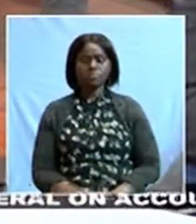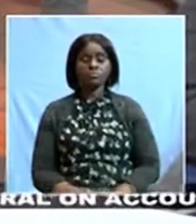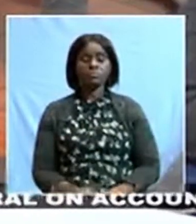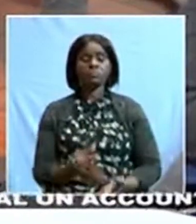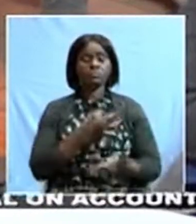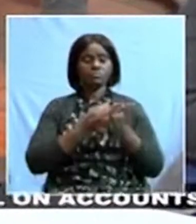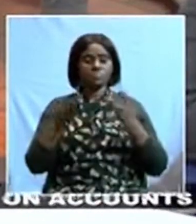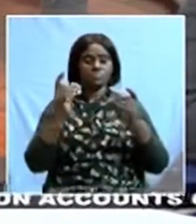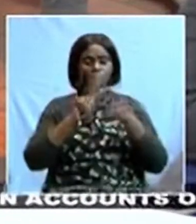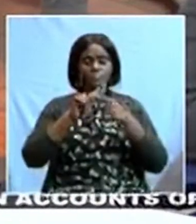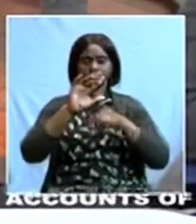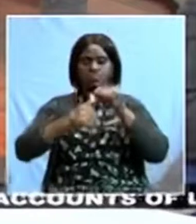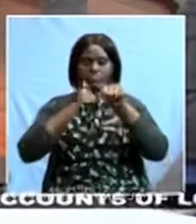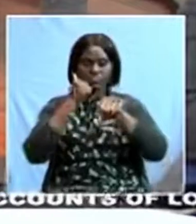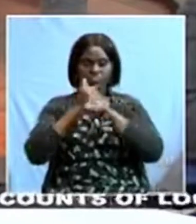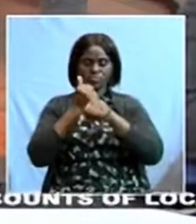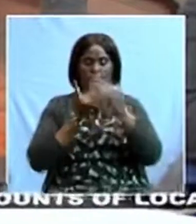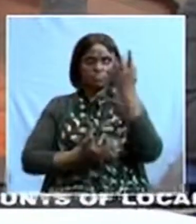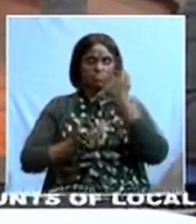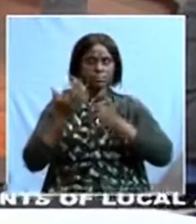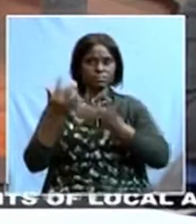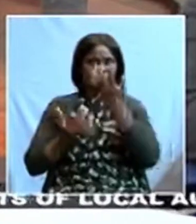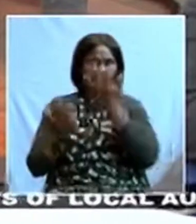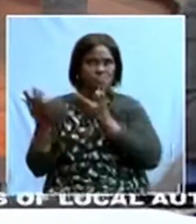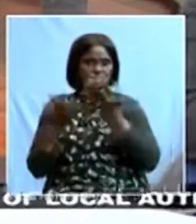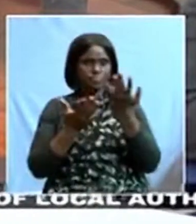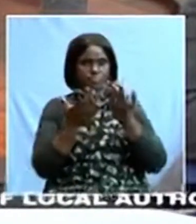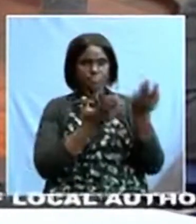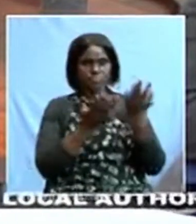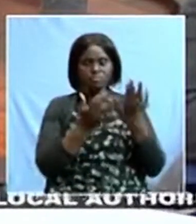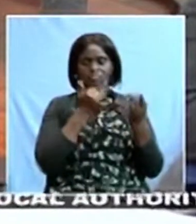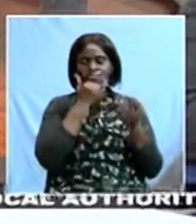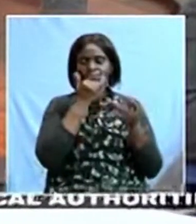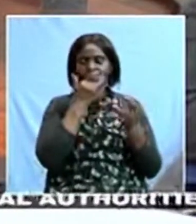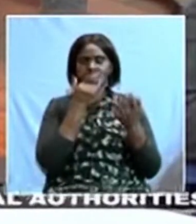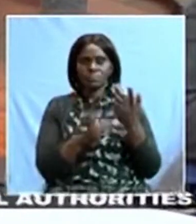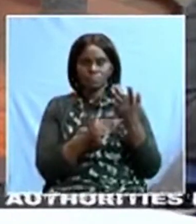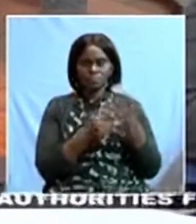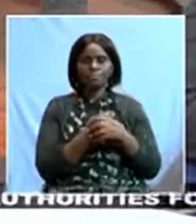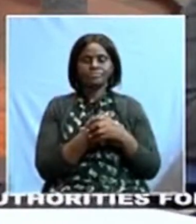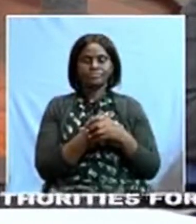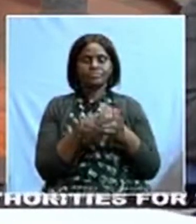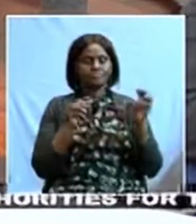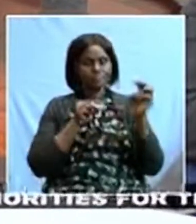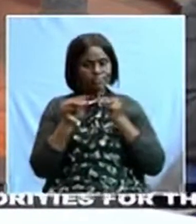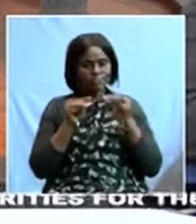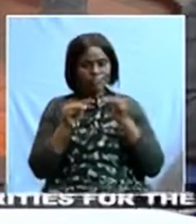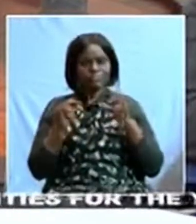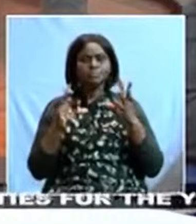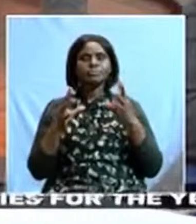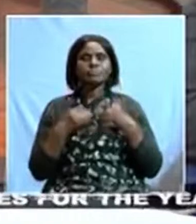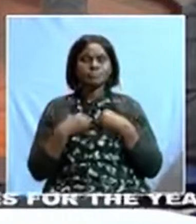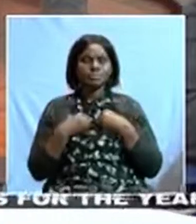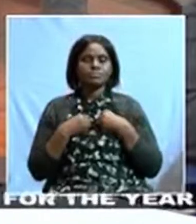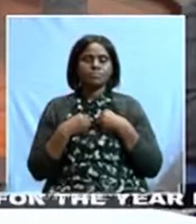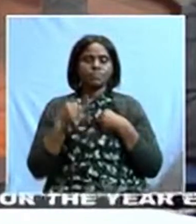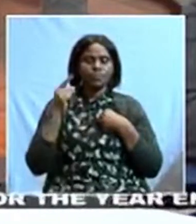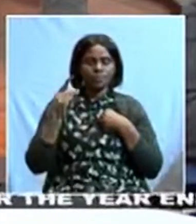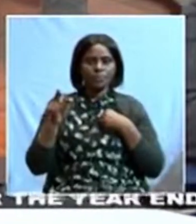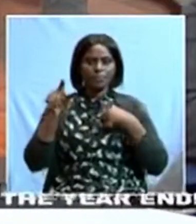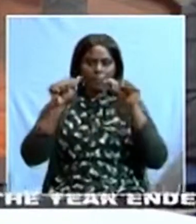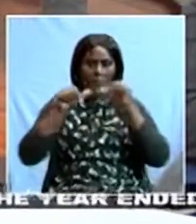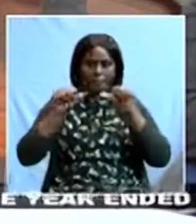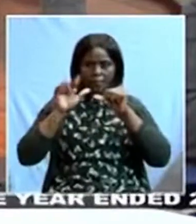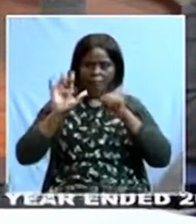Failure to establish firefighting services. Cause of query. Management wishes to acknowledge the